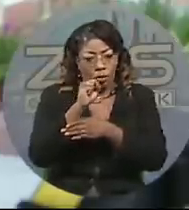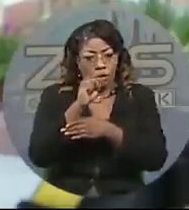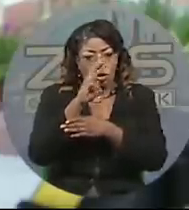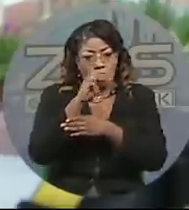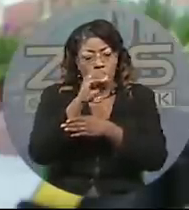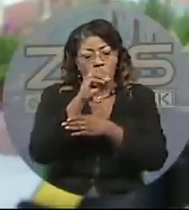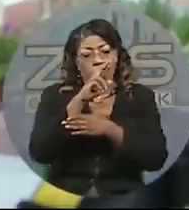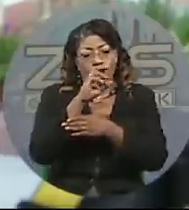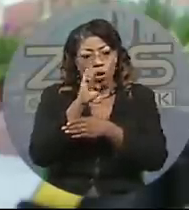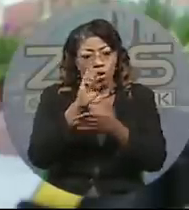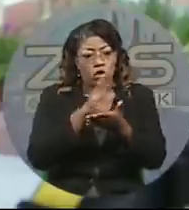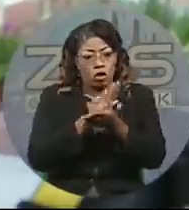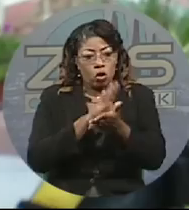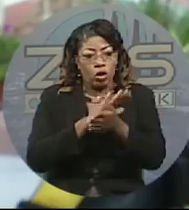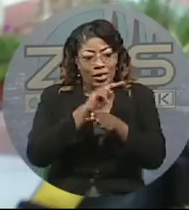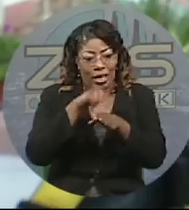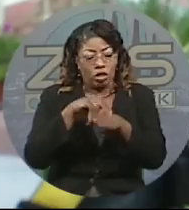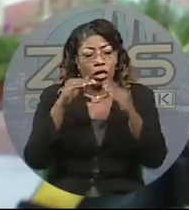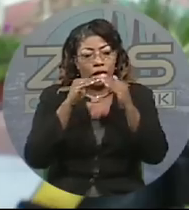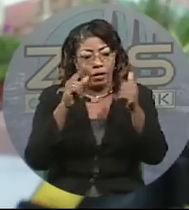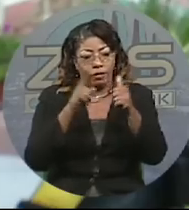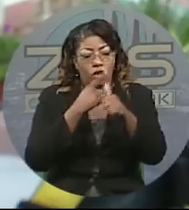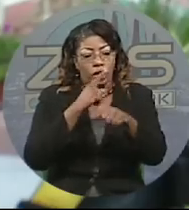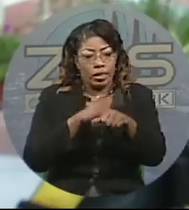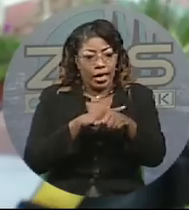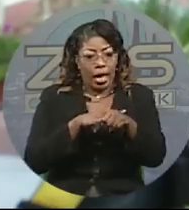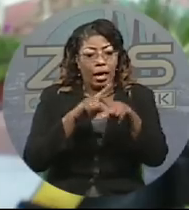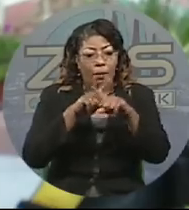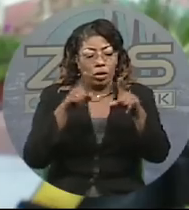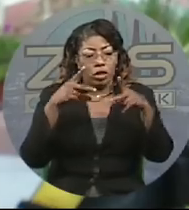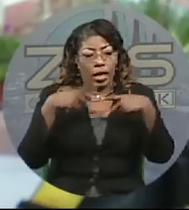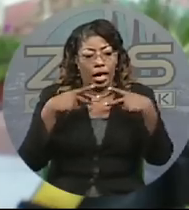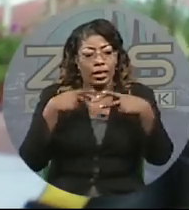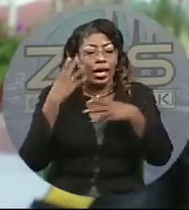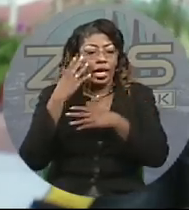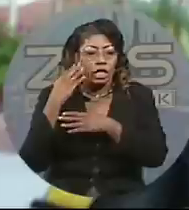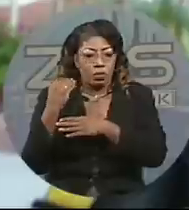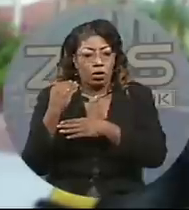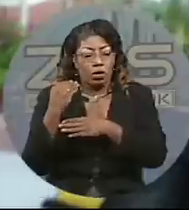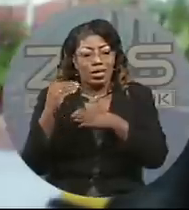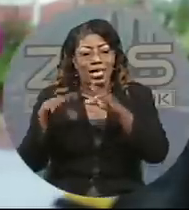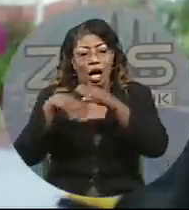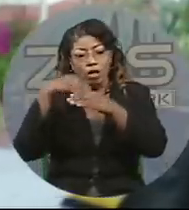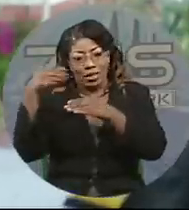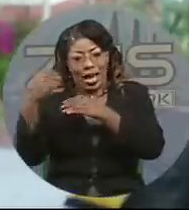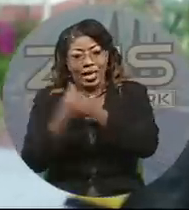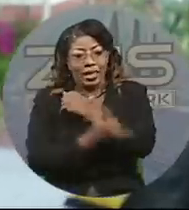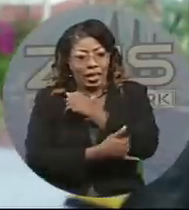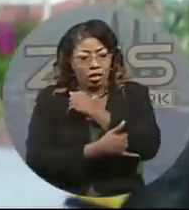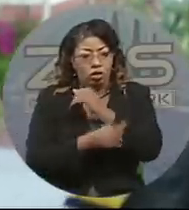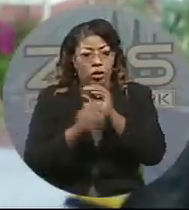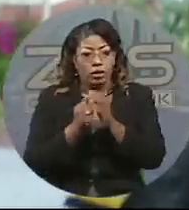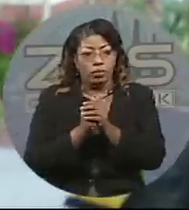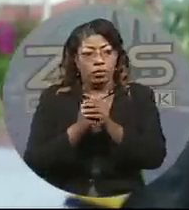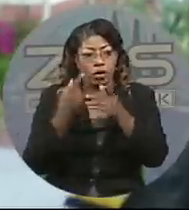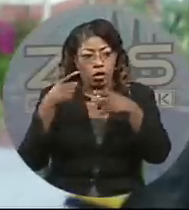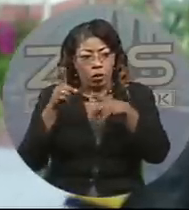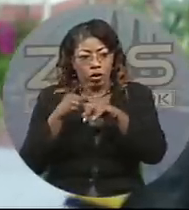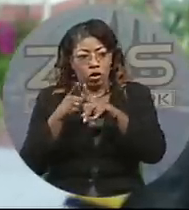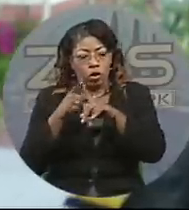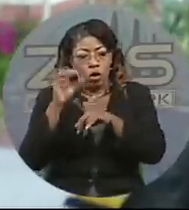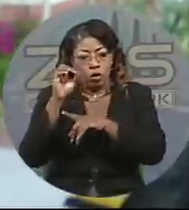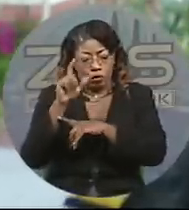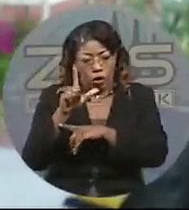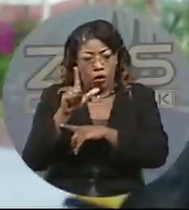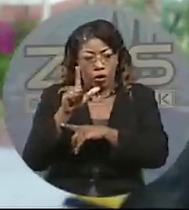first time. Despite that, she has some experience outside the country. I went away to Florida to do a spelling